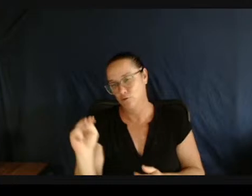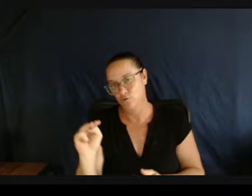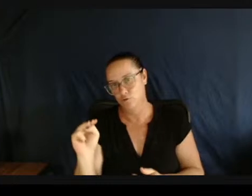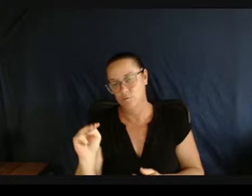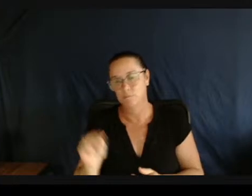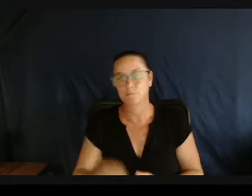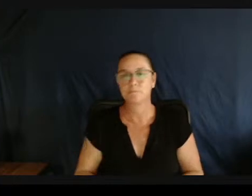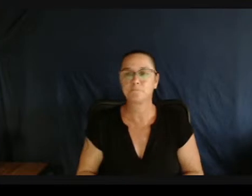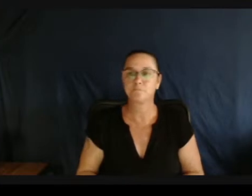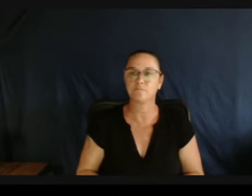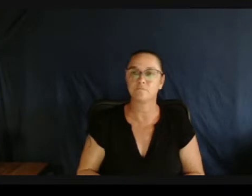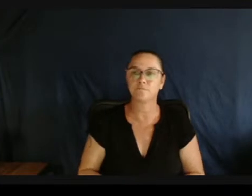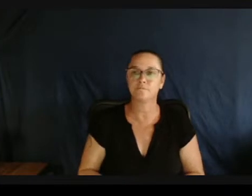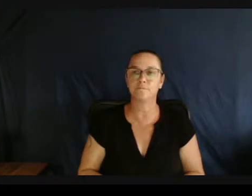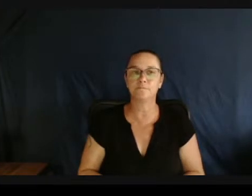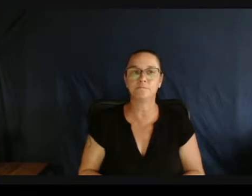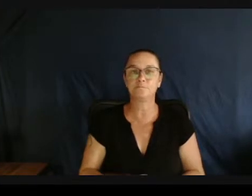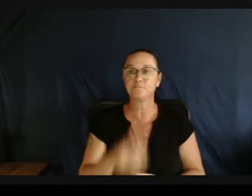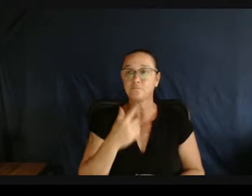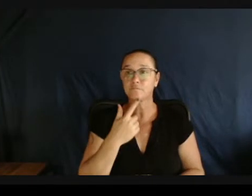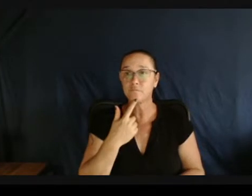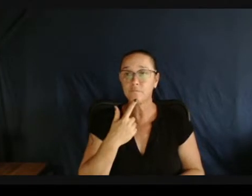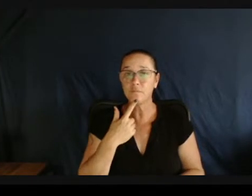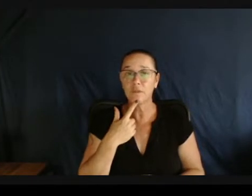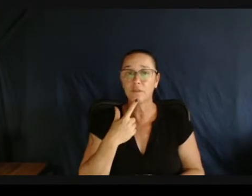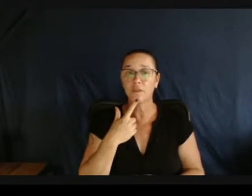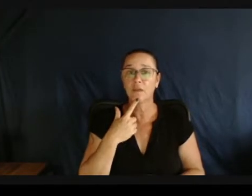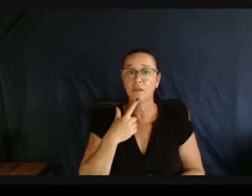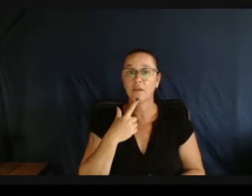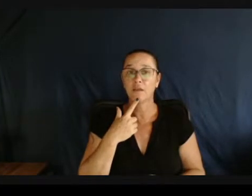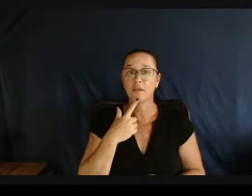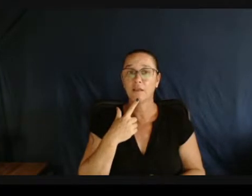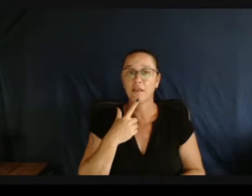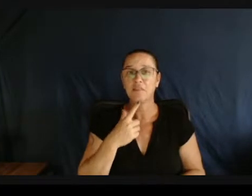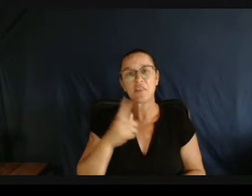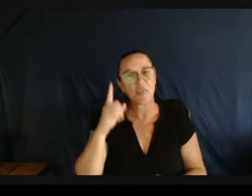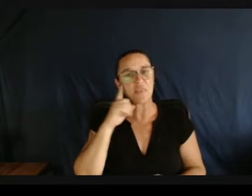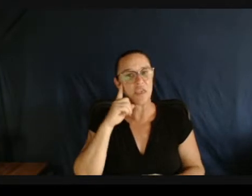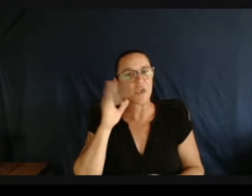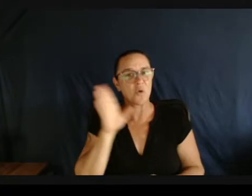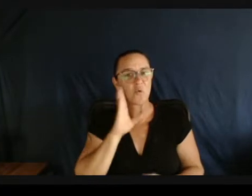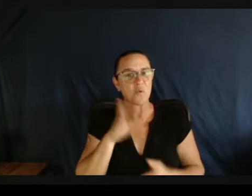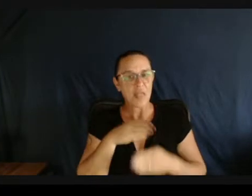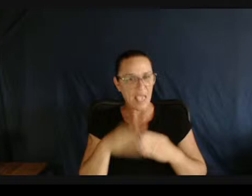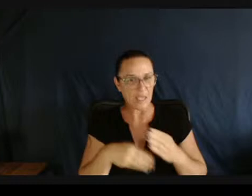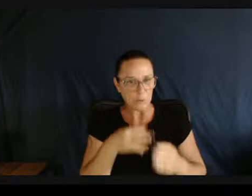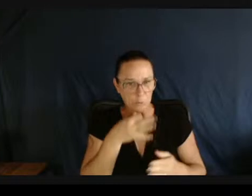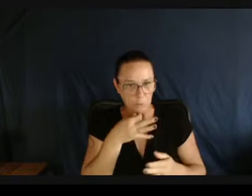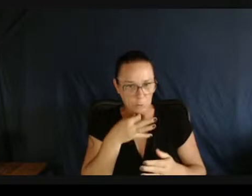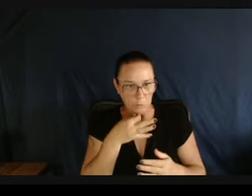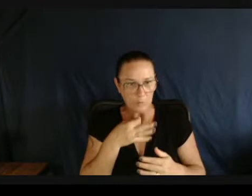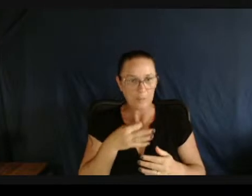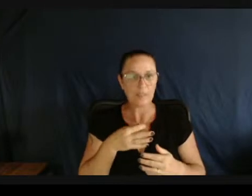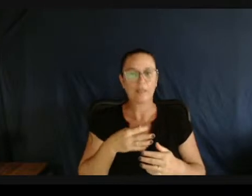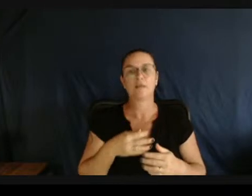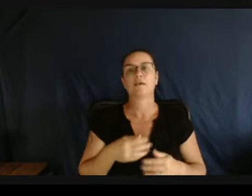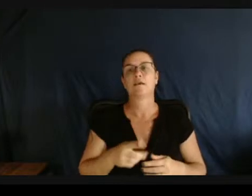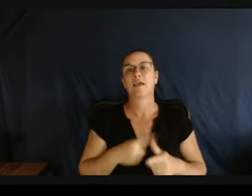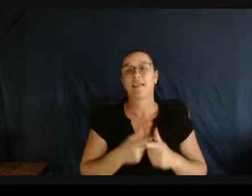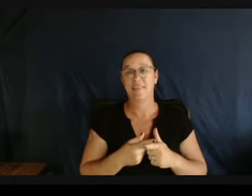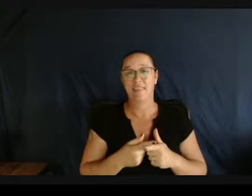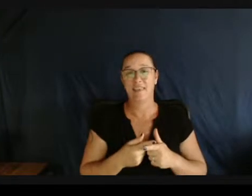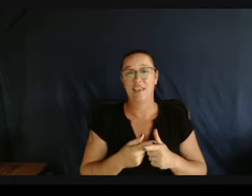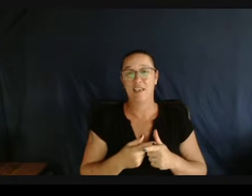They note that might suggest the episode to end soon, and it was not long